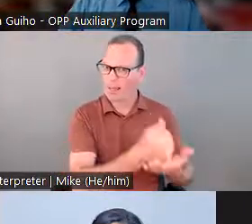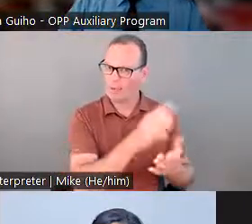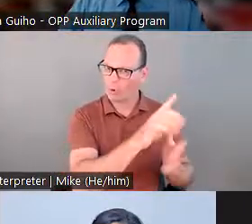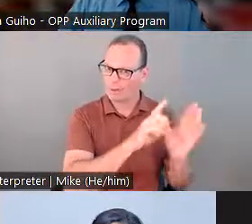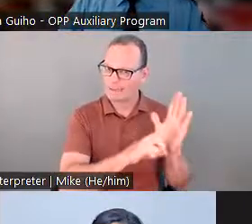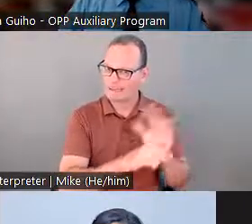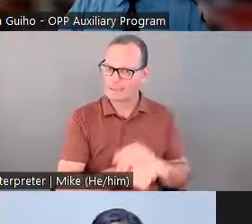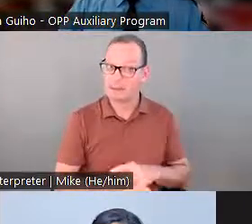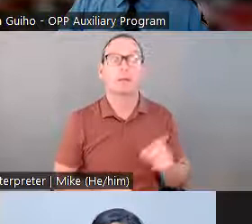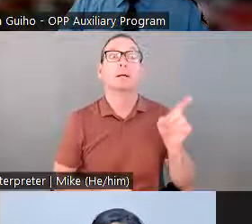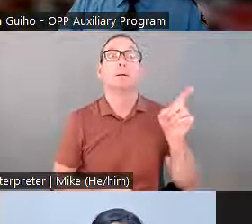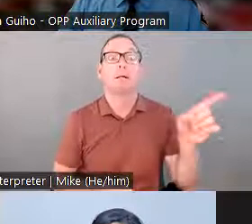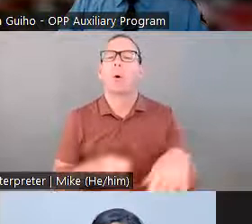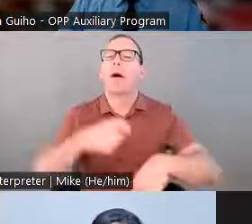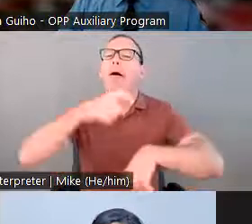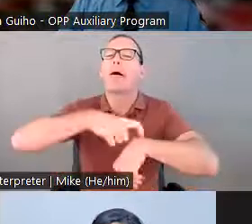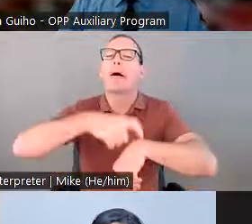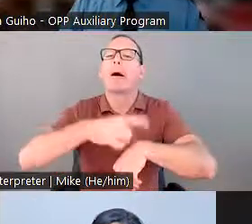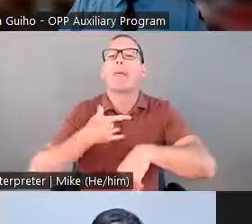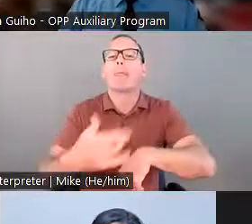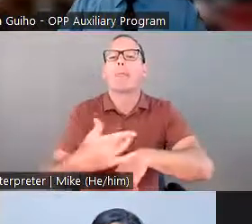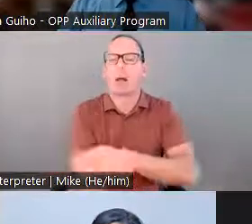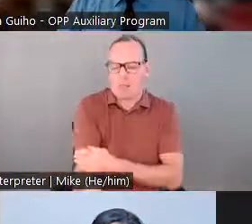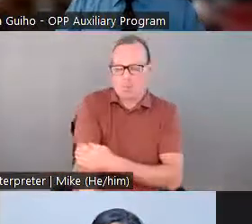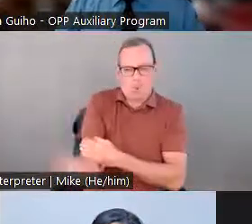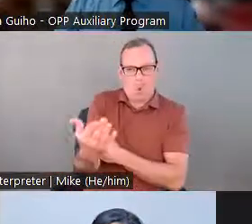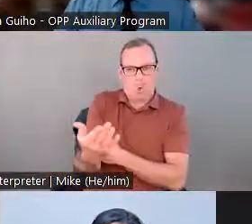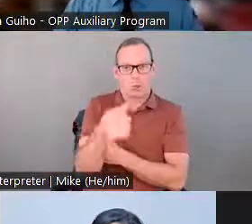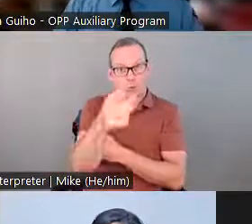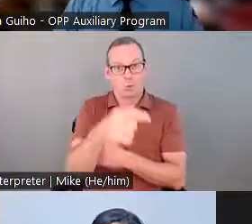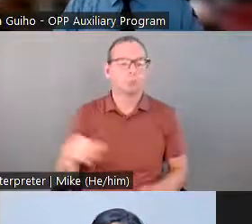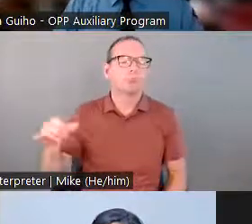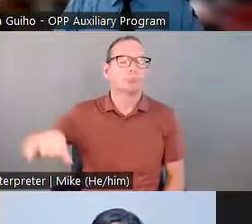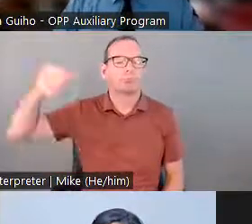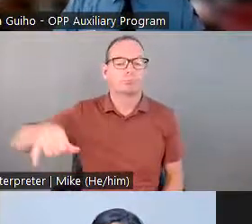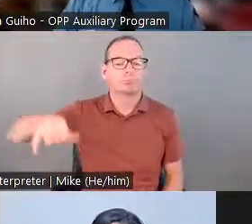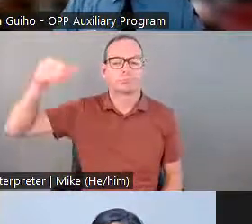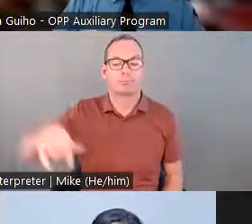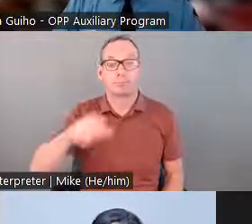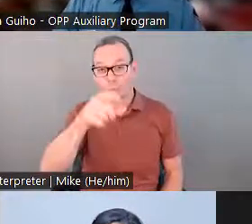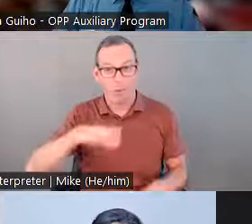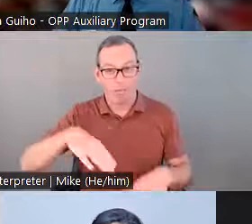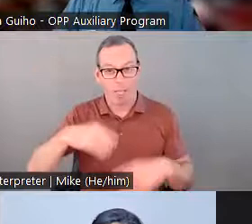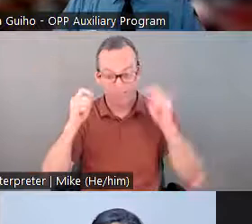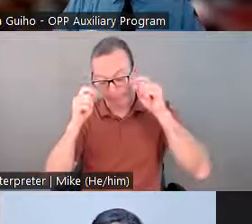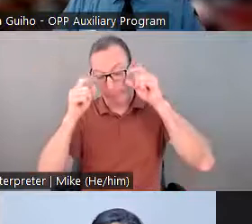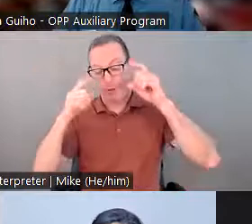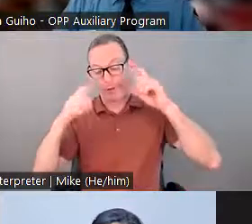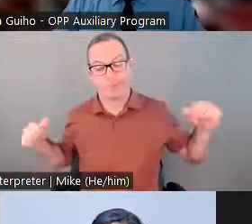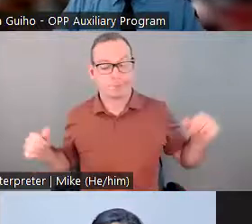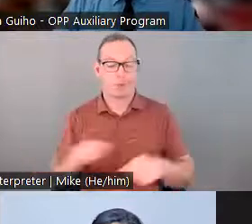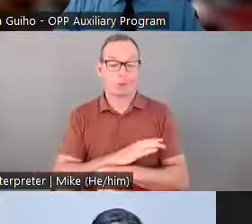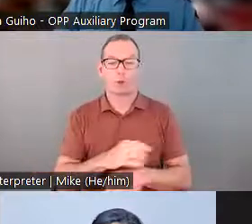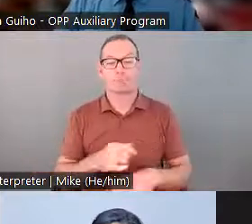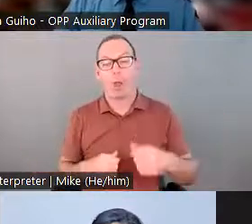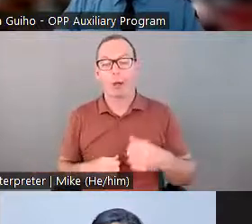waking up, you're getting out of bed, you're kind of still a little bit groggy, foggy, you haven't had your coffee, and they're calling you